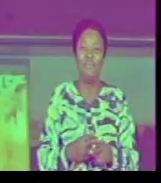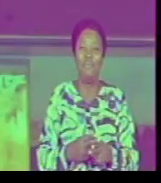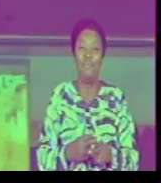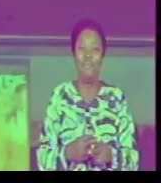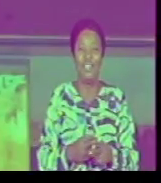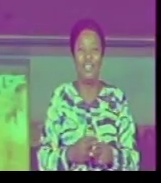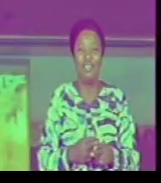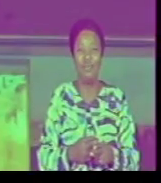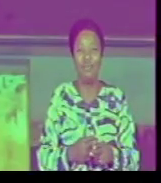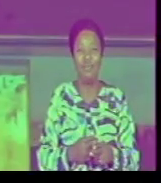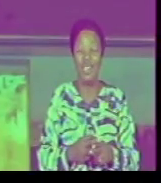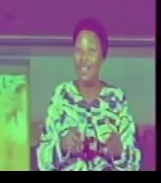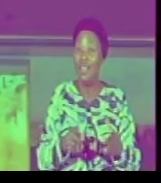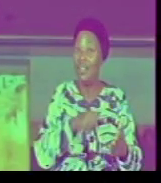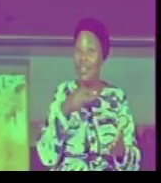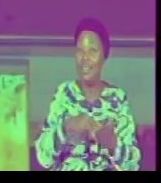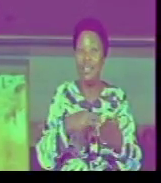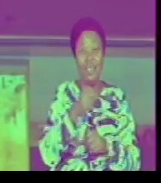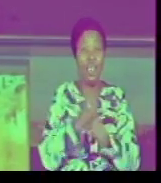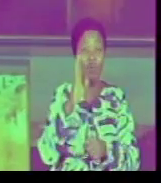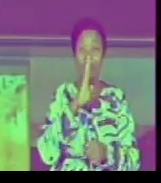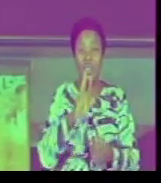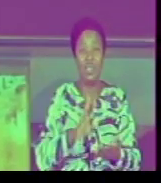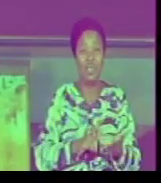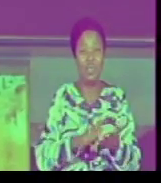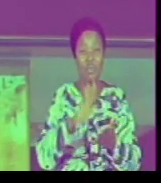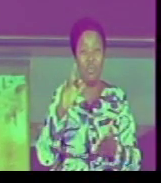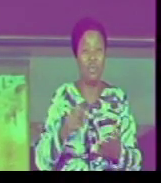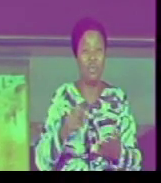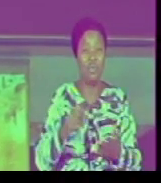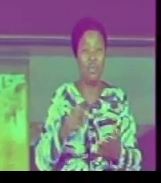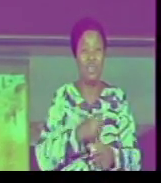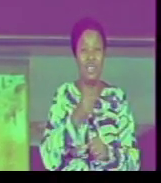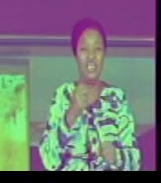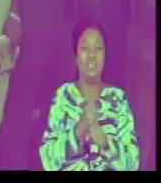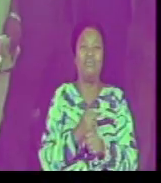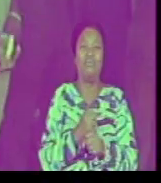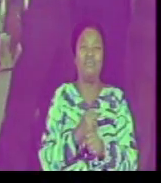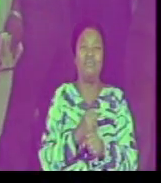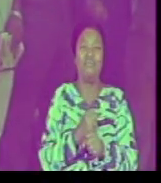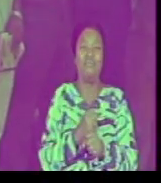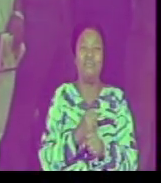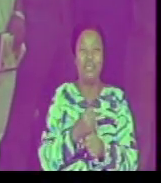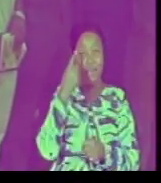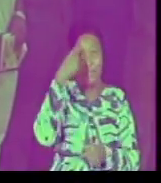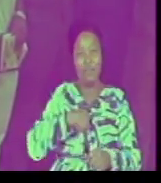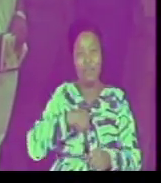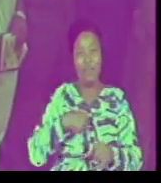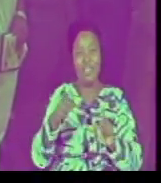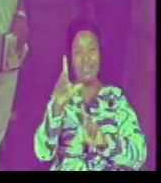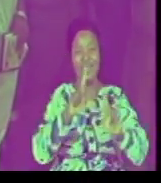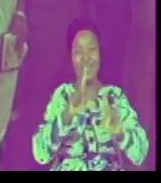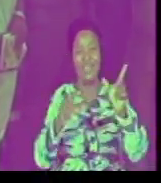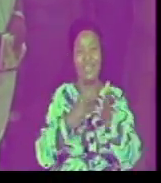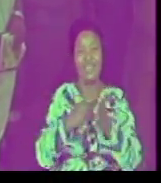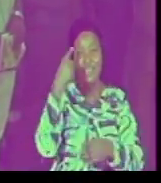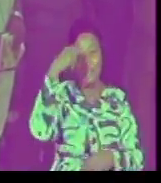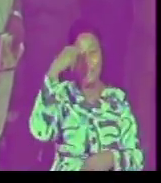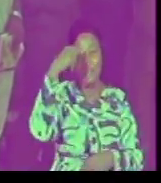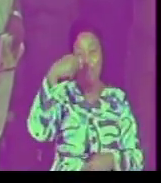This year is going to be a glorious year. Amen. For me. Amen. I said for me.